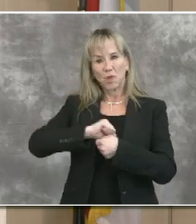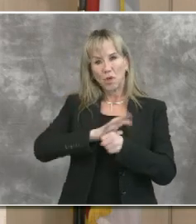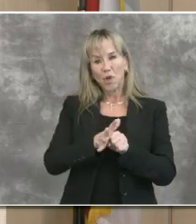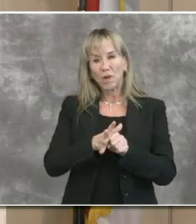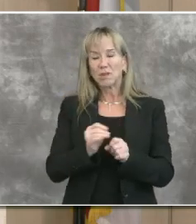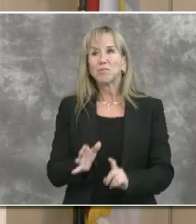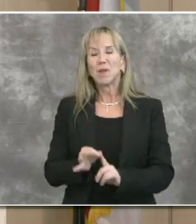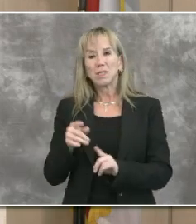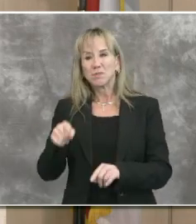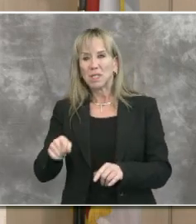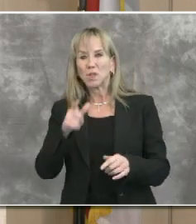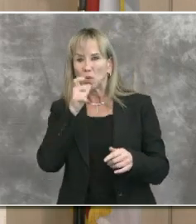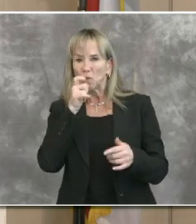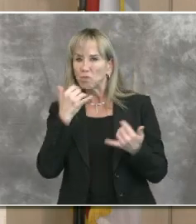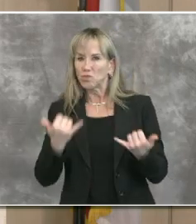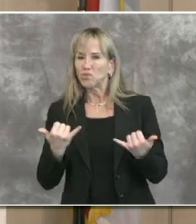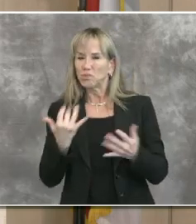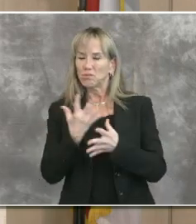on our website at